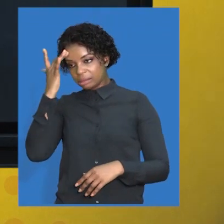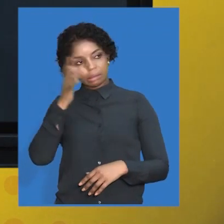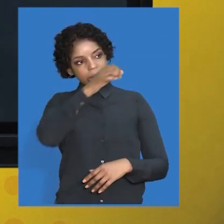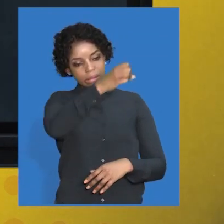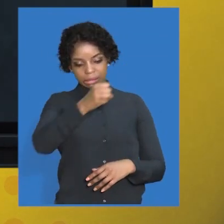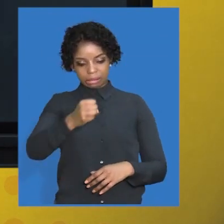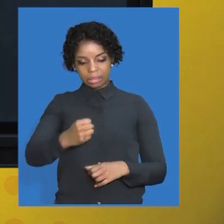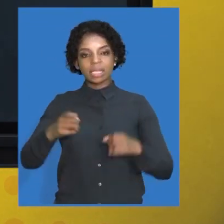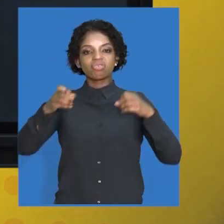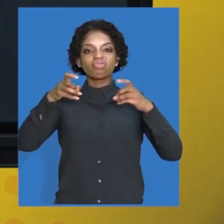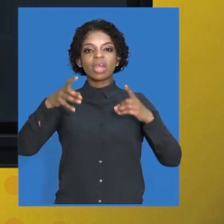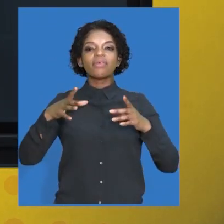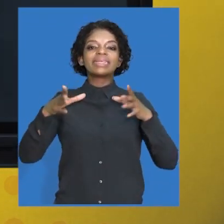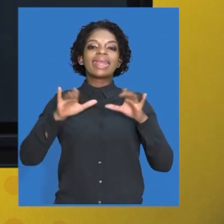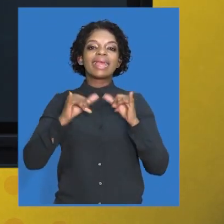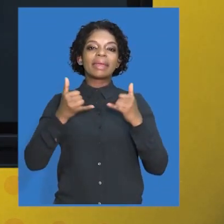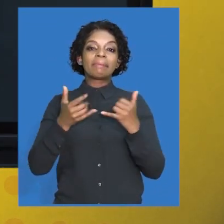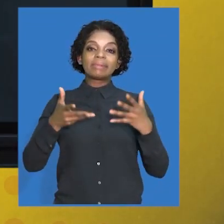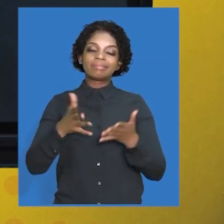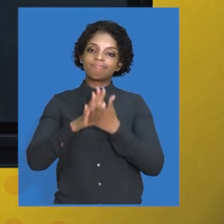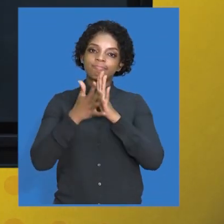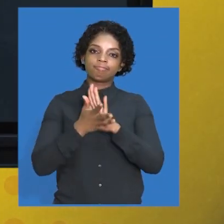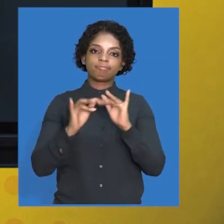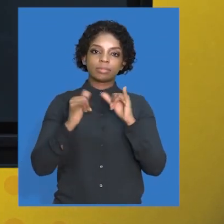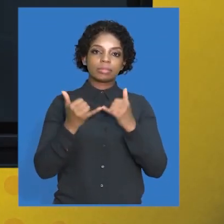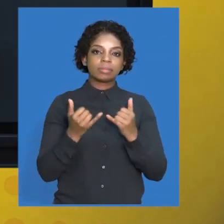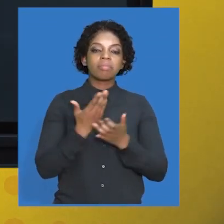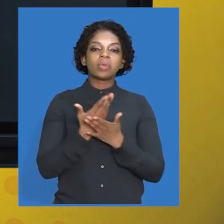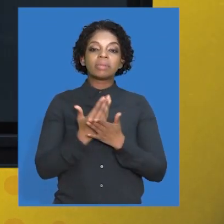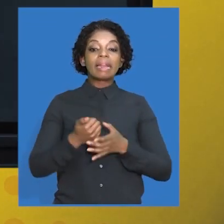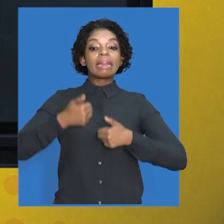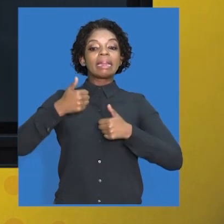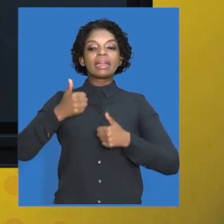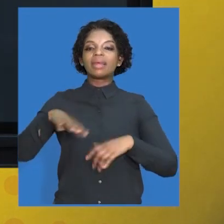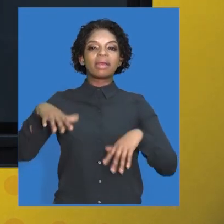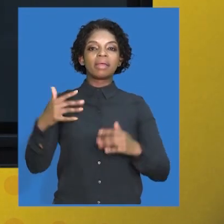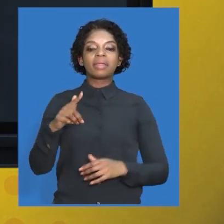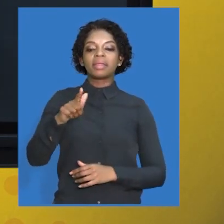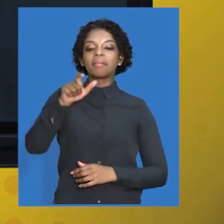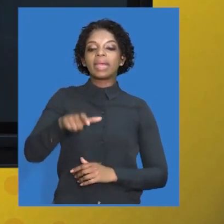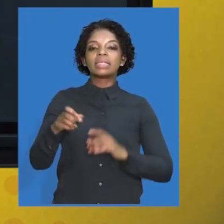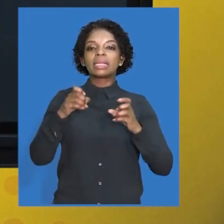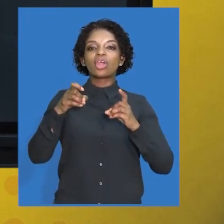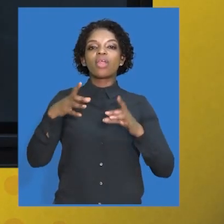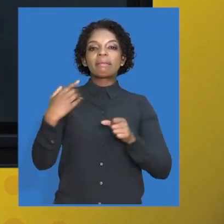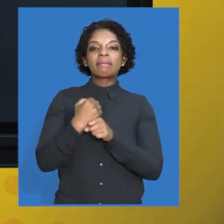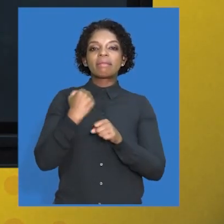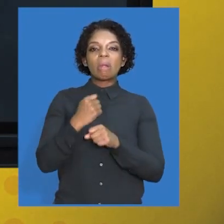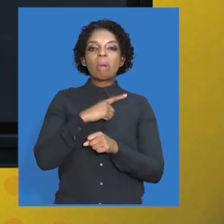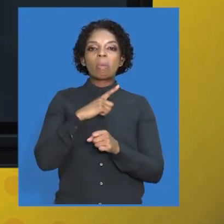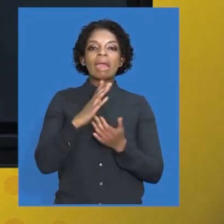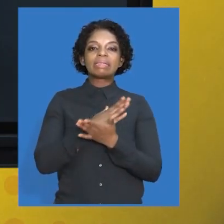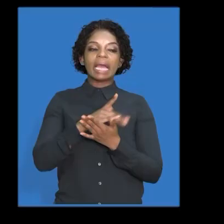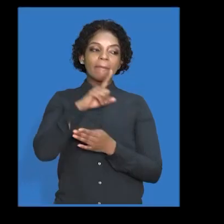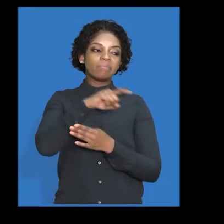of the company. So we might not get the best directors because there might be some apathy from people where they just like, I don't feel like